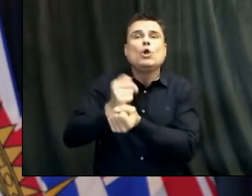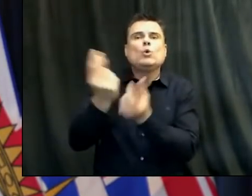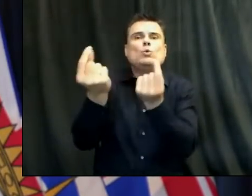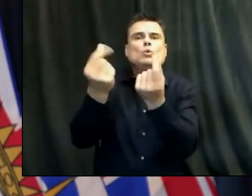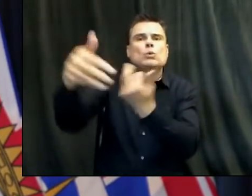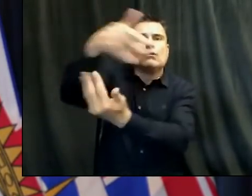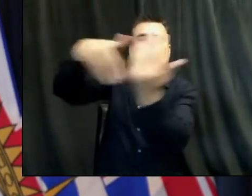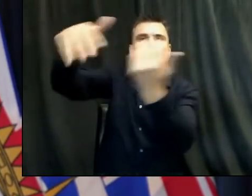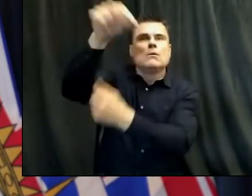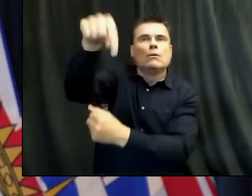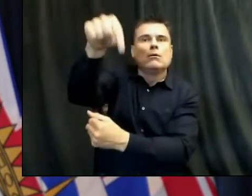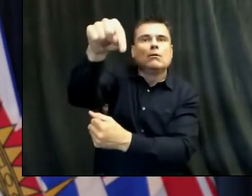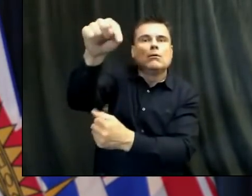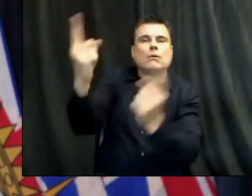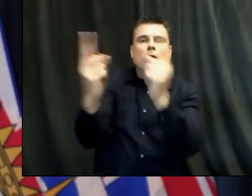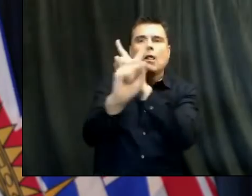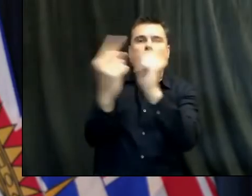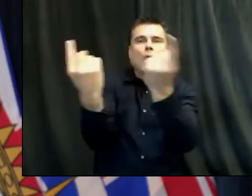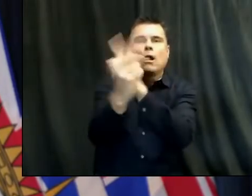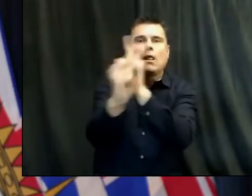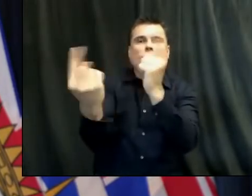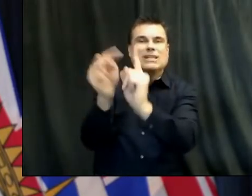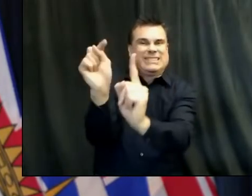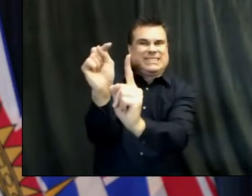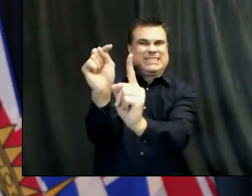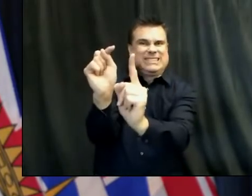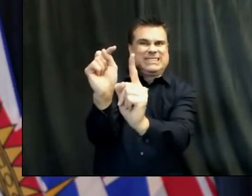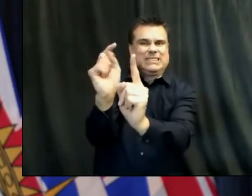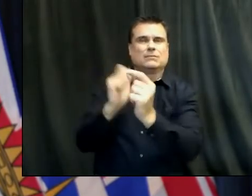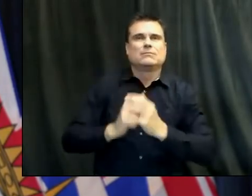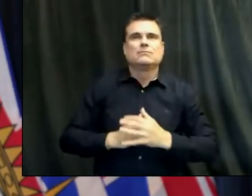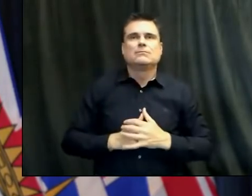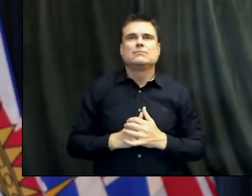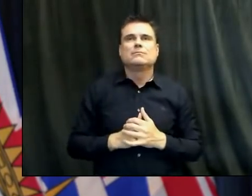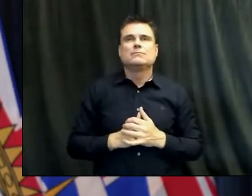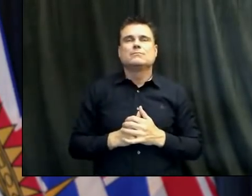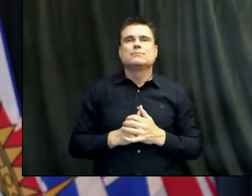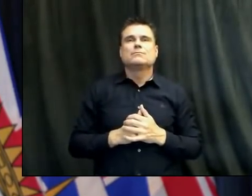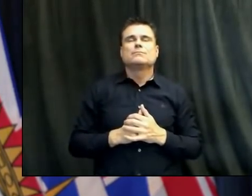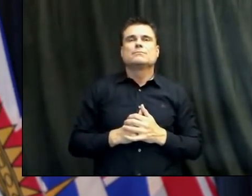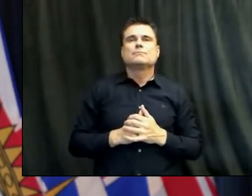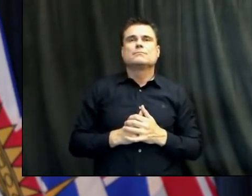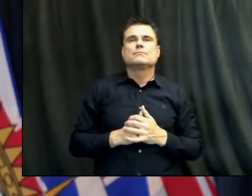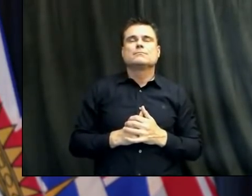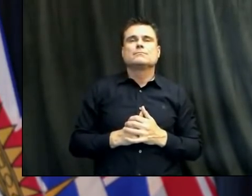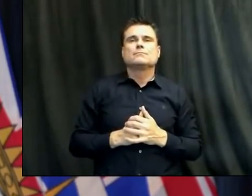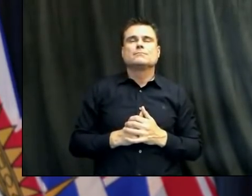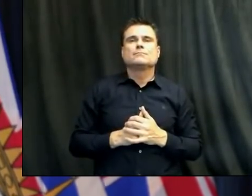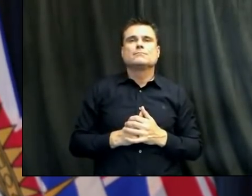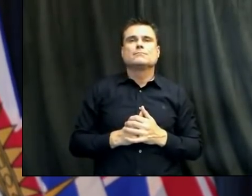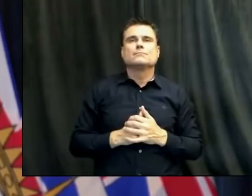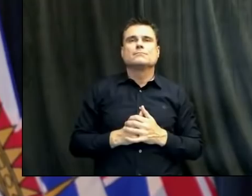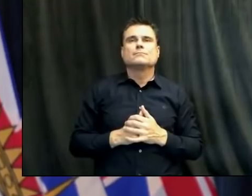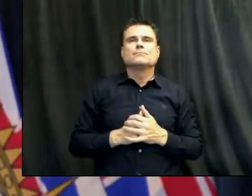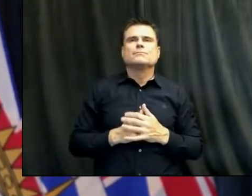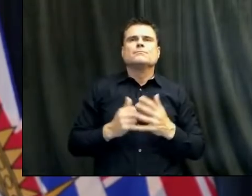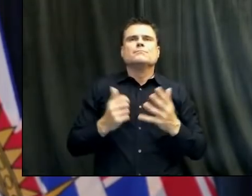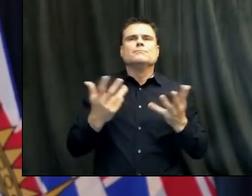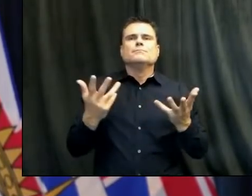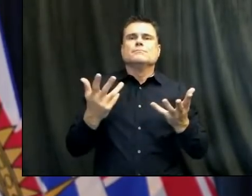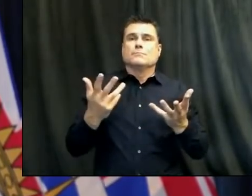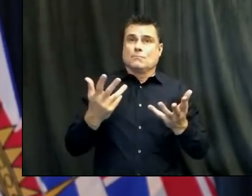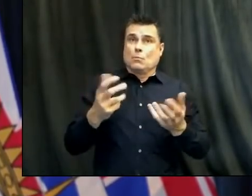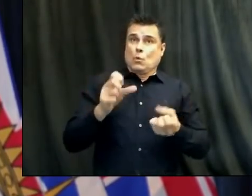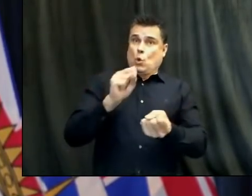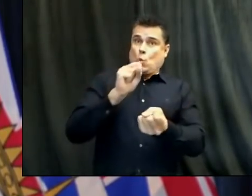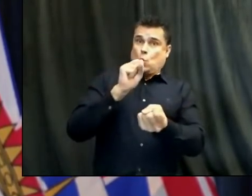call the hierarchy of controls. So things like having barriers in place. But also, if I'm a barista and I'm working